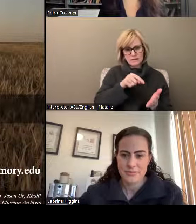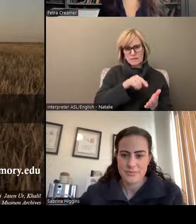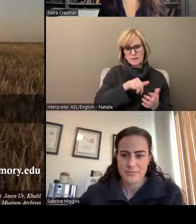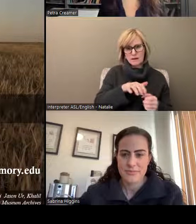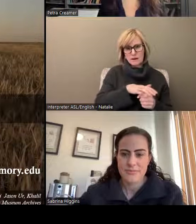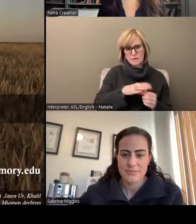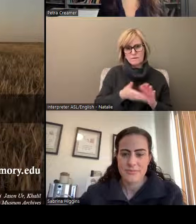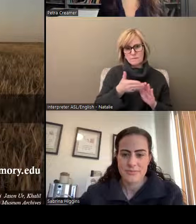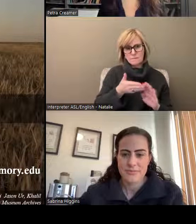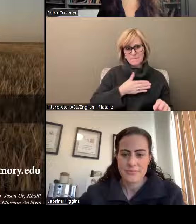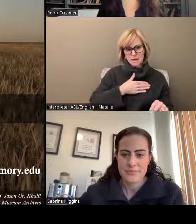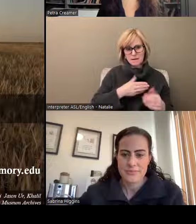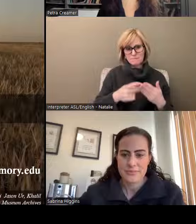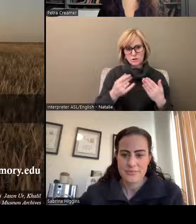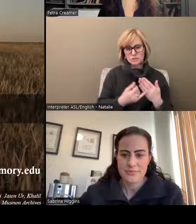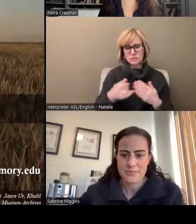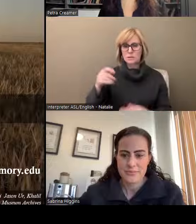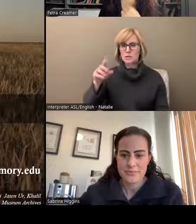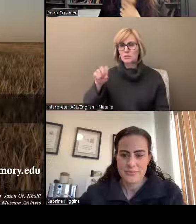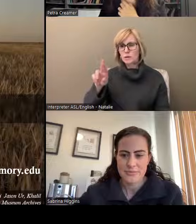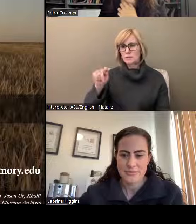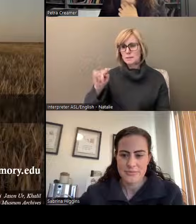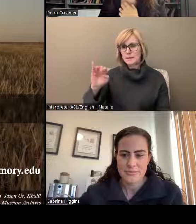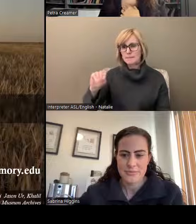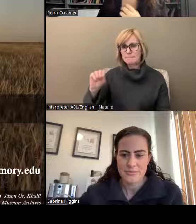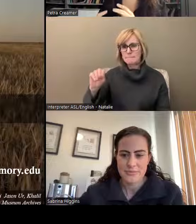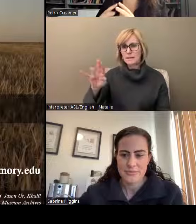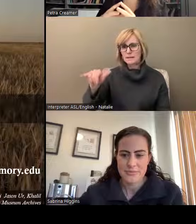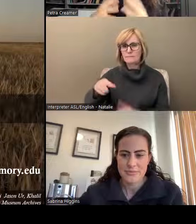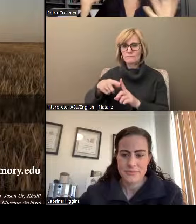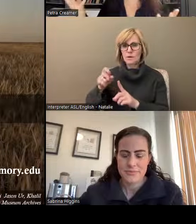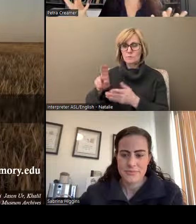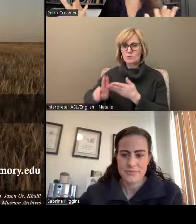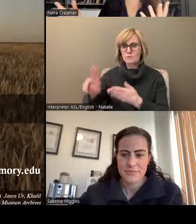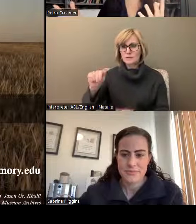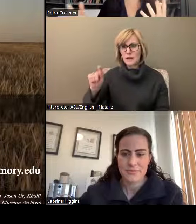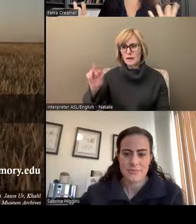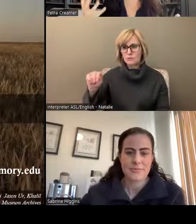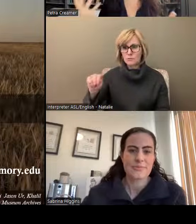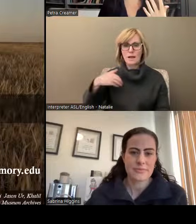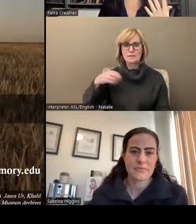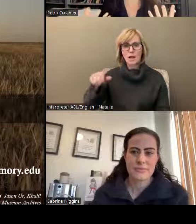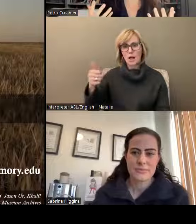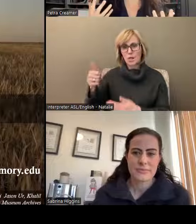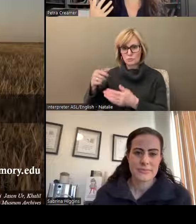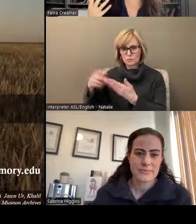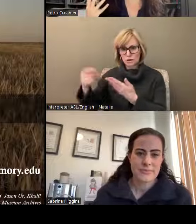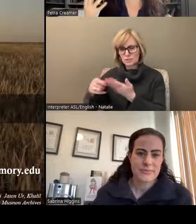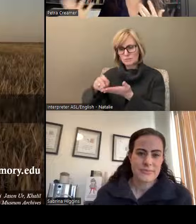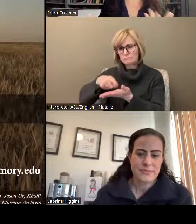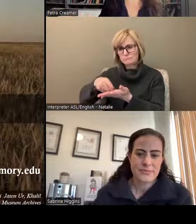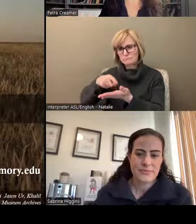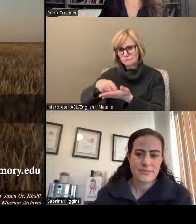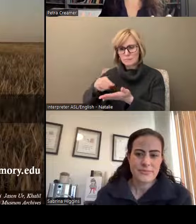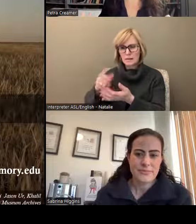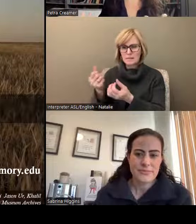my project, Dr. Tim Matney, a professor at the University of Akron, also has the Sabitu project, and he's excavating a